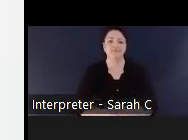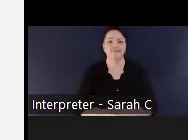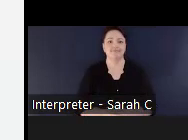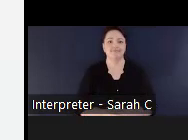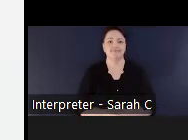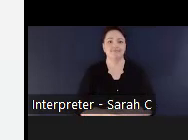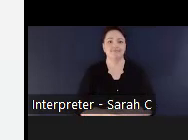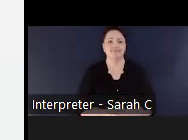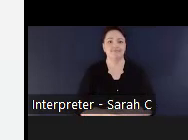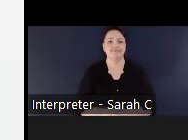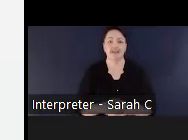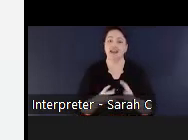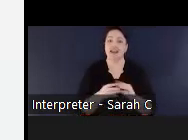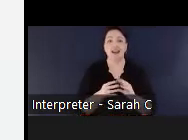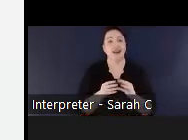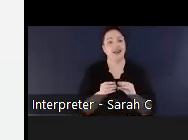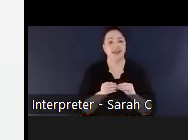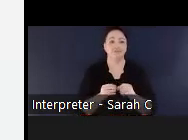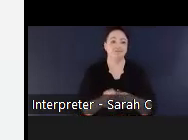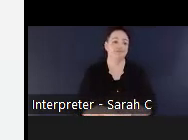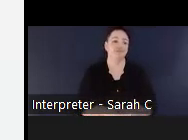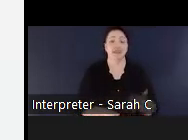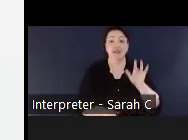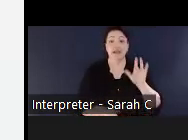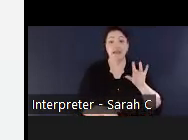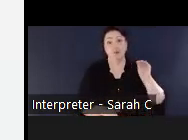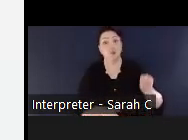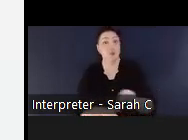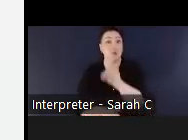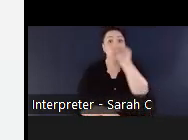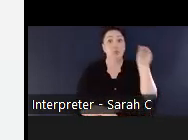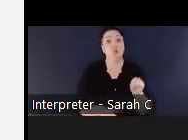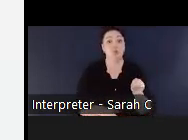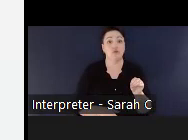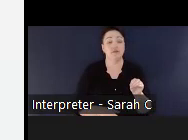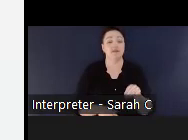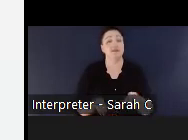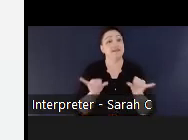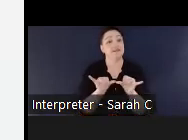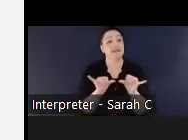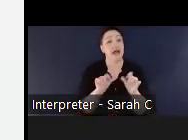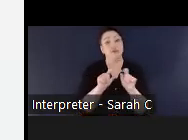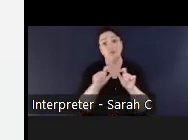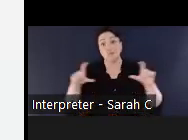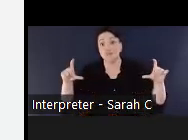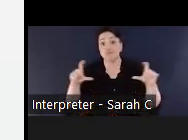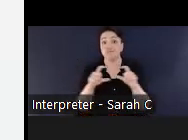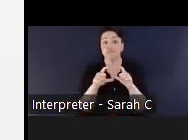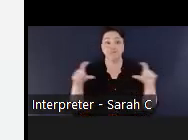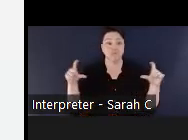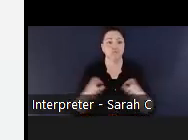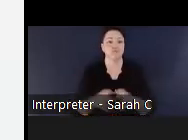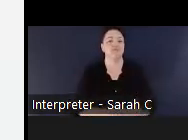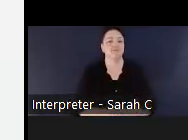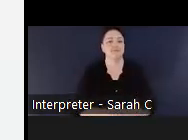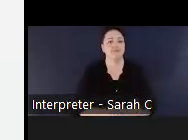like. Move this around, resize it as you need to. I've added some examples